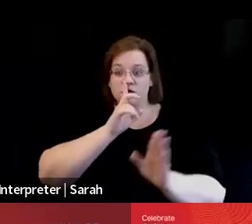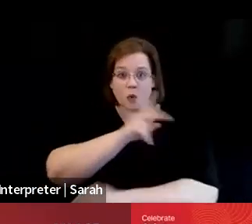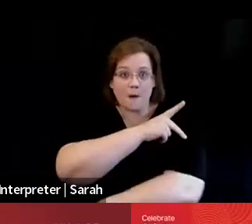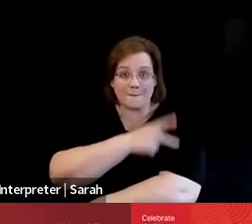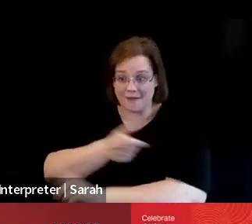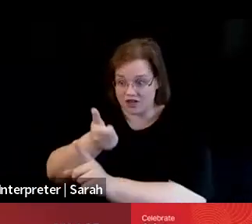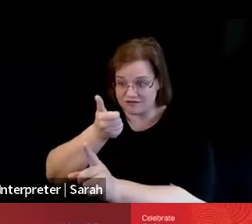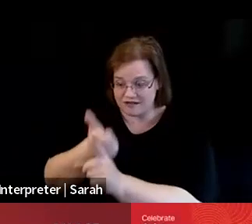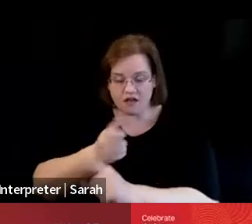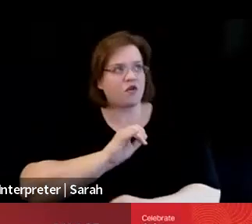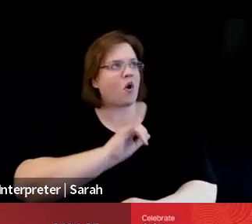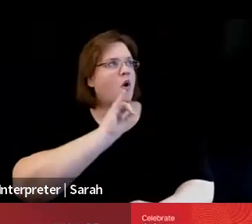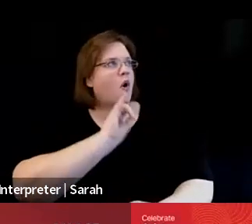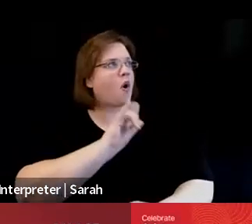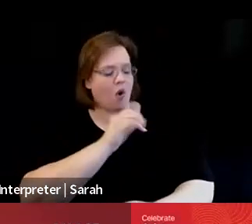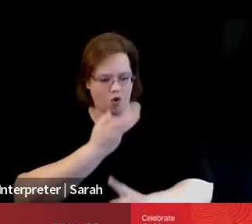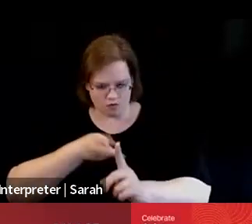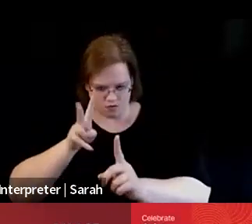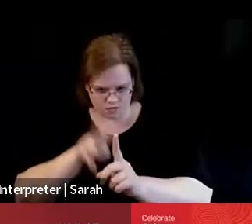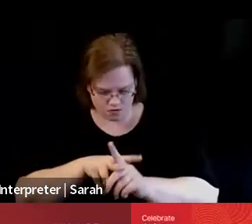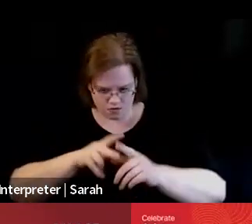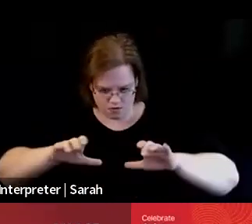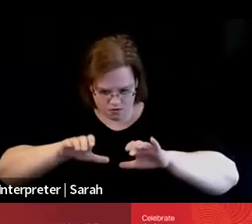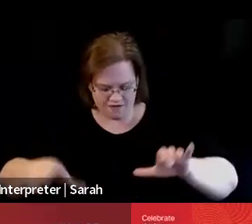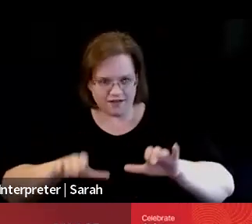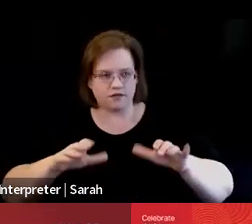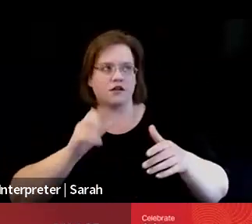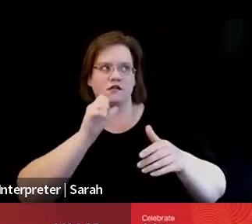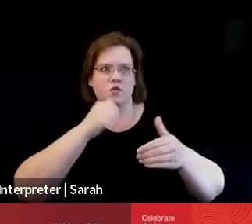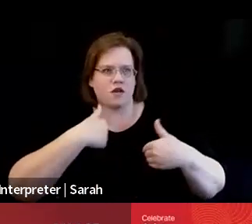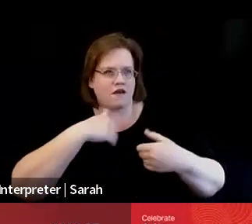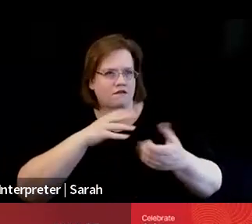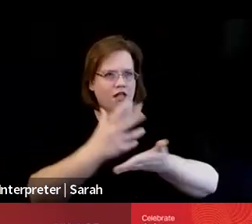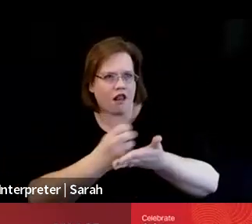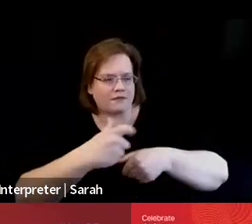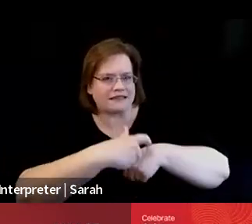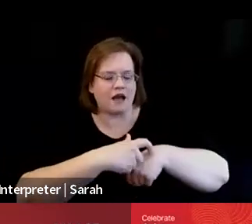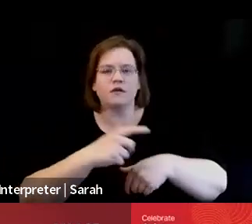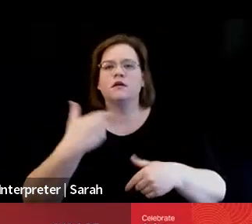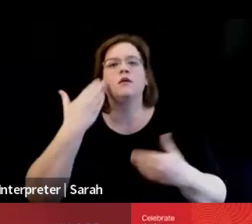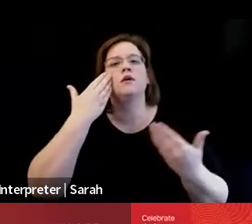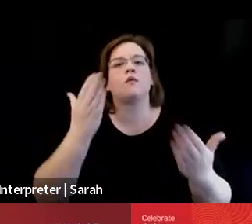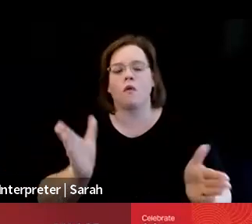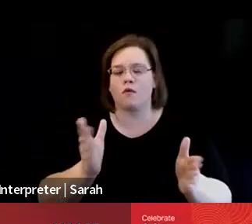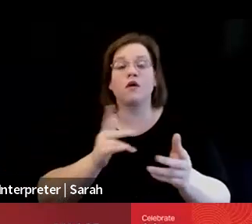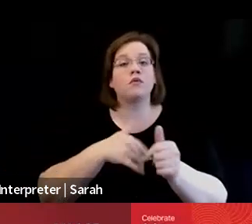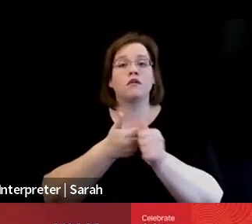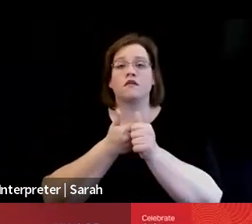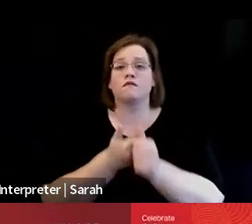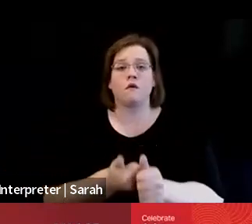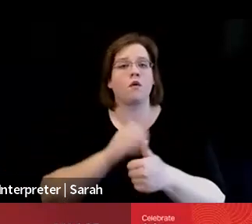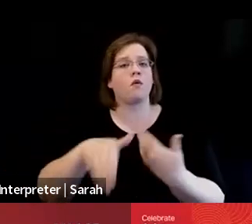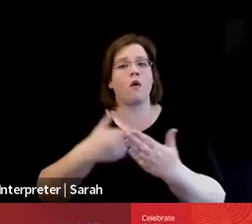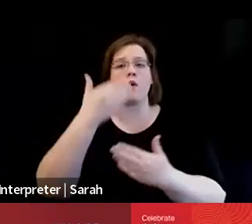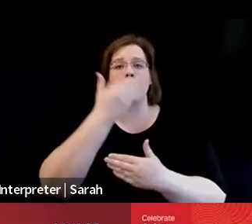take action. And so I don't want to not have time to talk about this. We don't know. We can follow all the best plain language